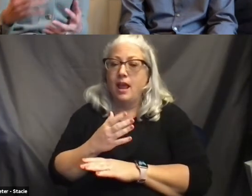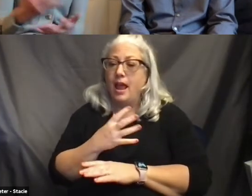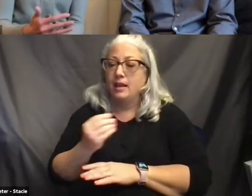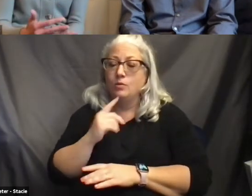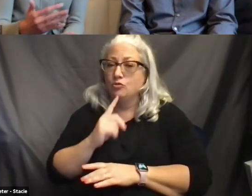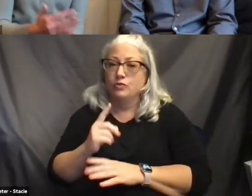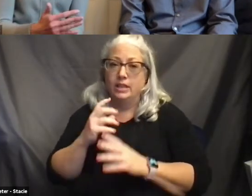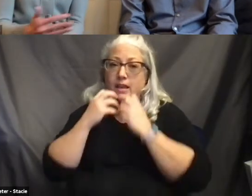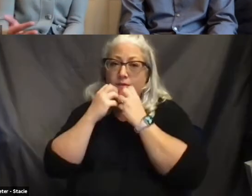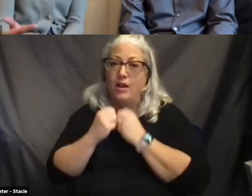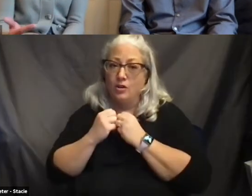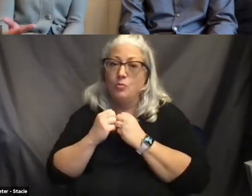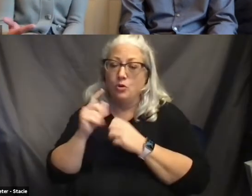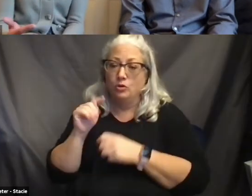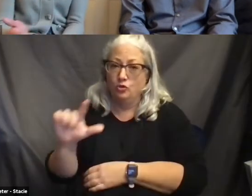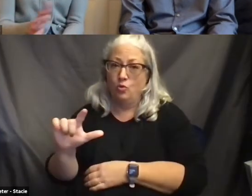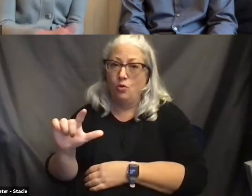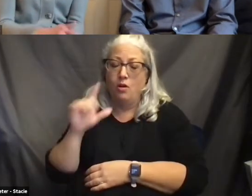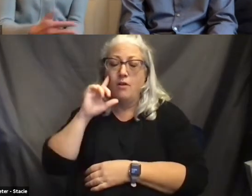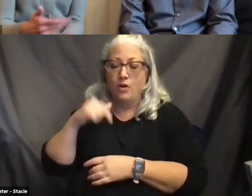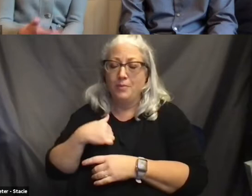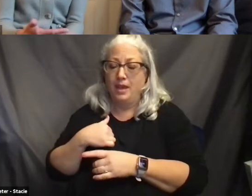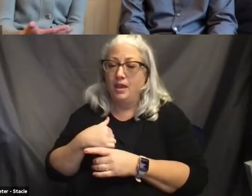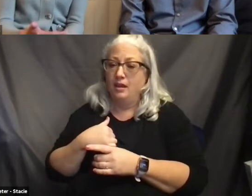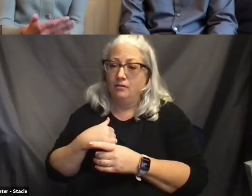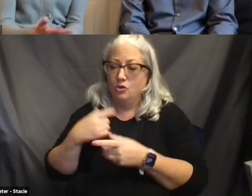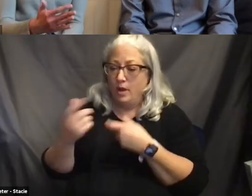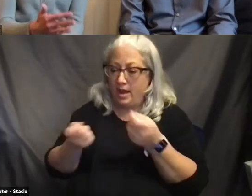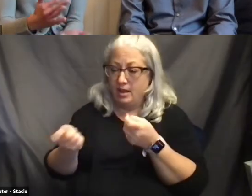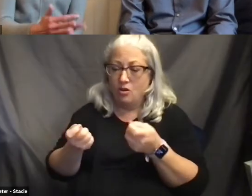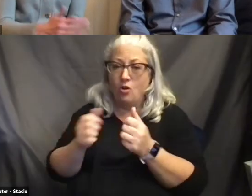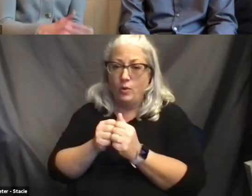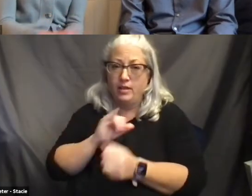help manage the Isaac situation. The therapist